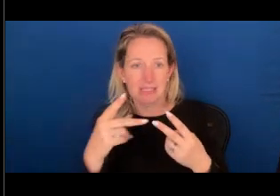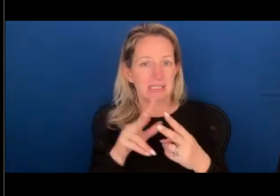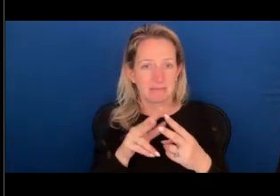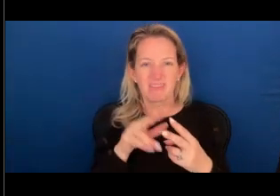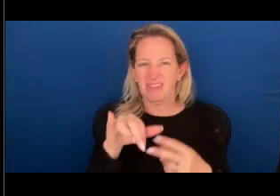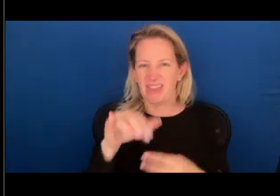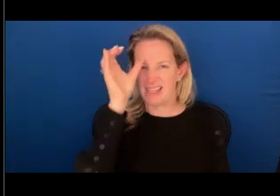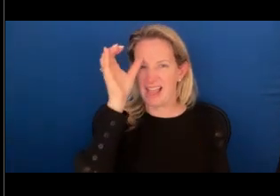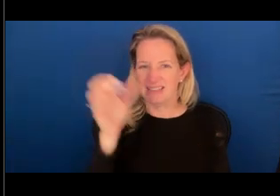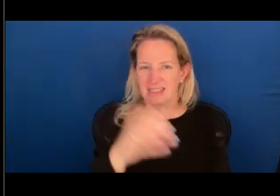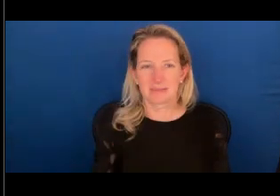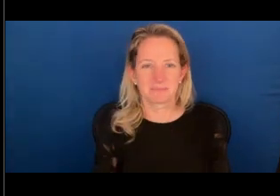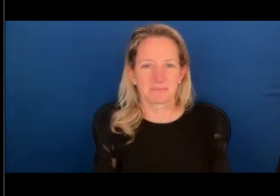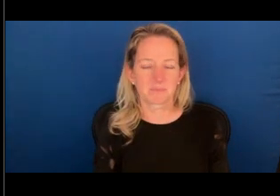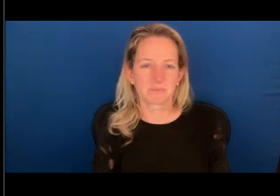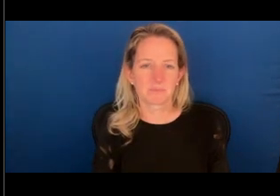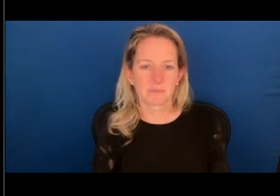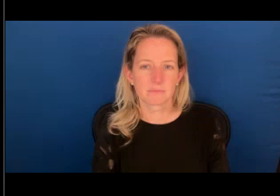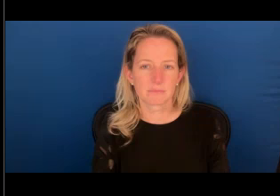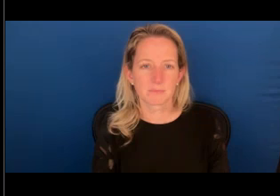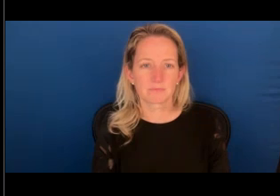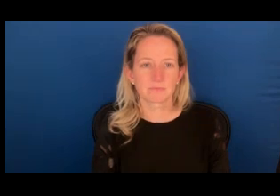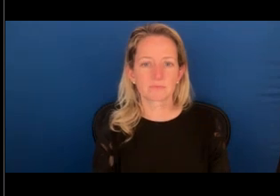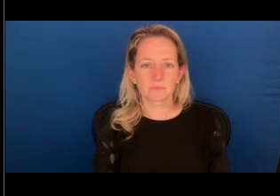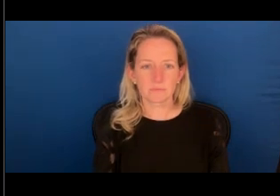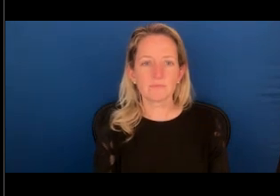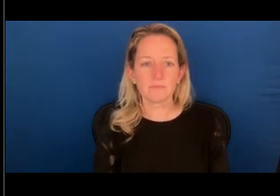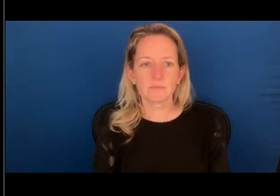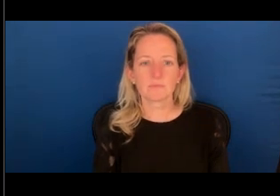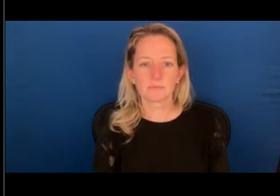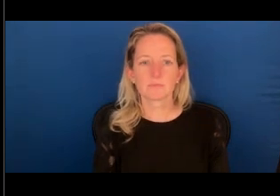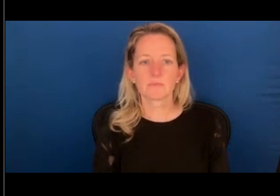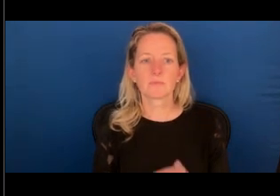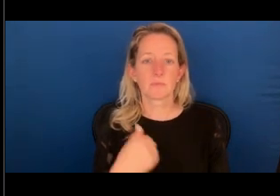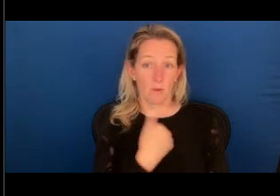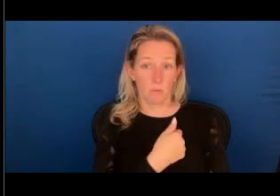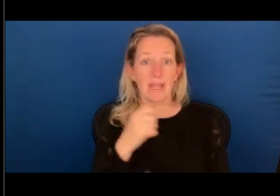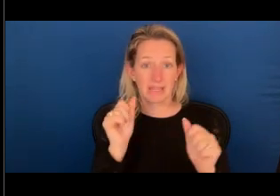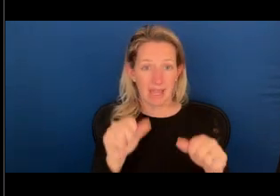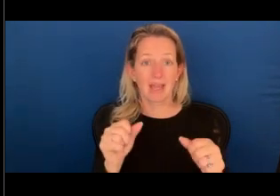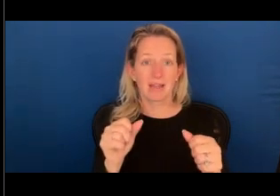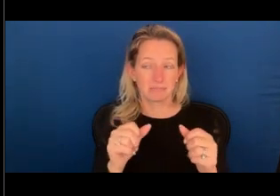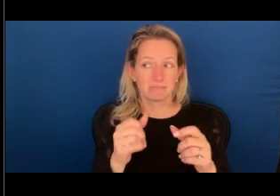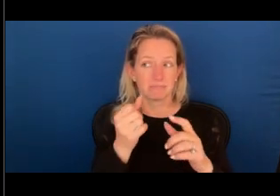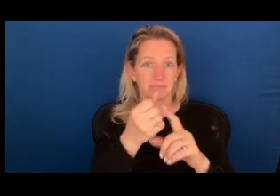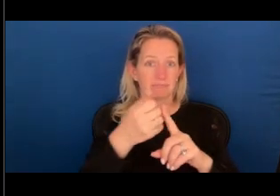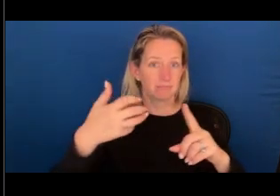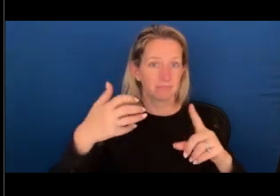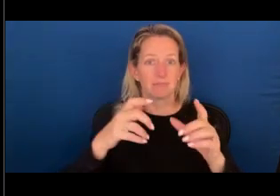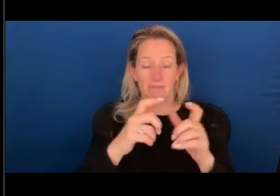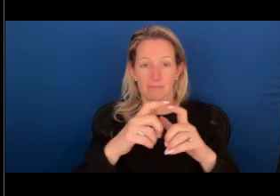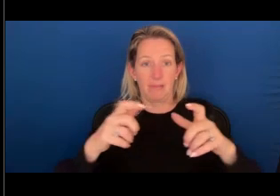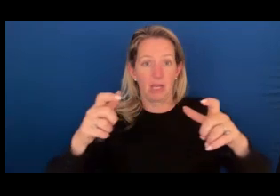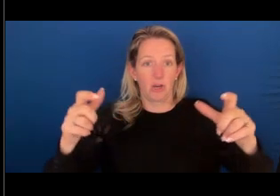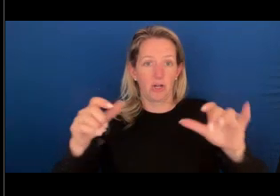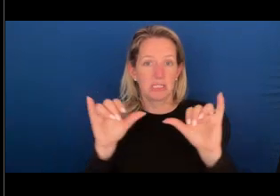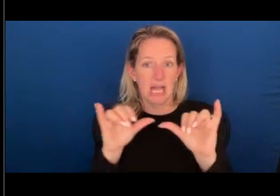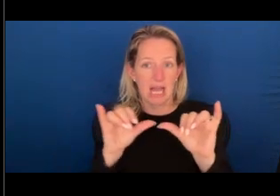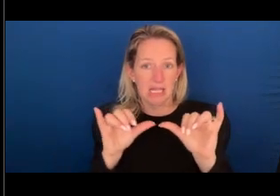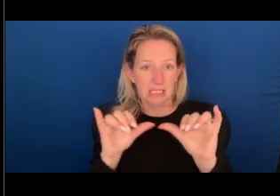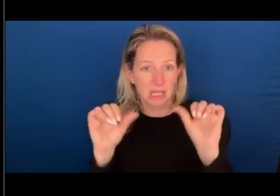Next slide, please. And then we can move on to the bigger and bigger sized one. And then you can see the cellulose is